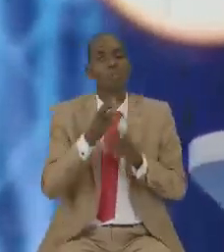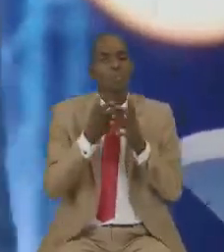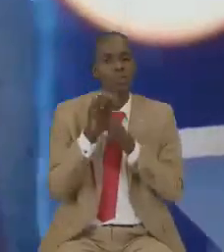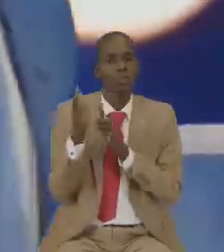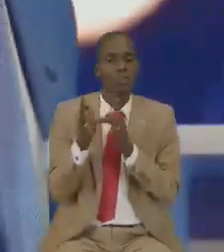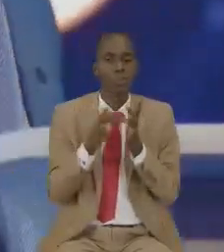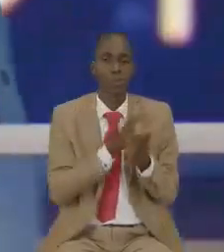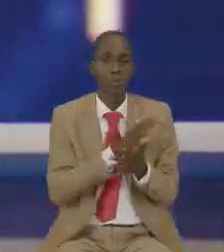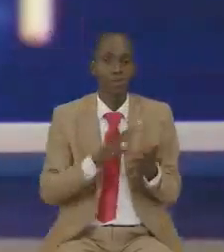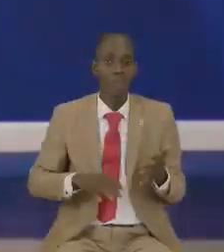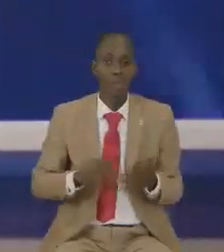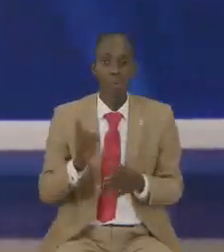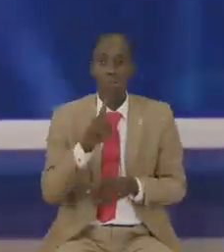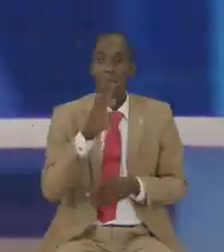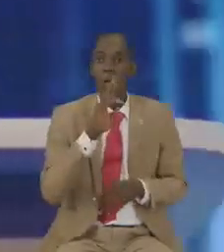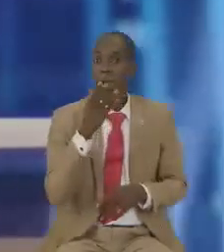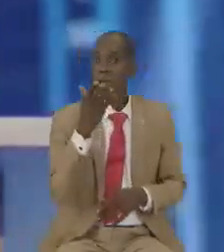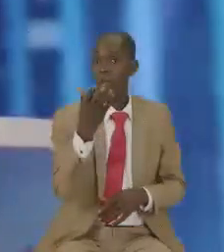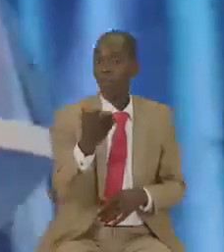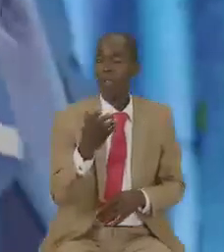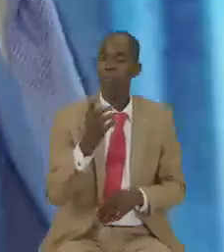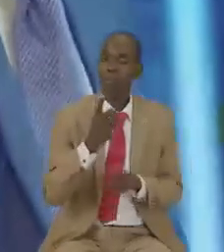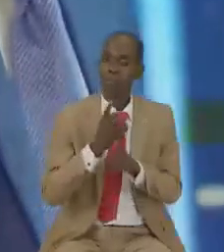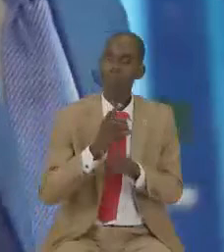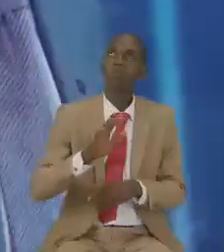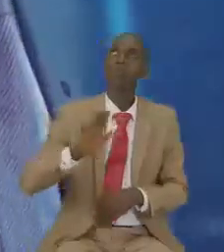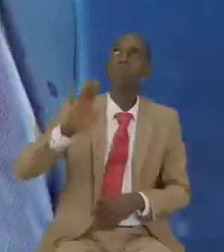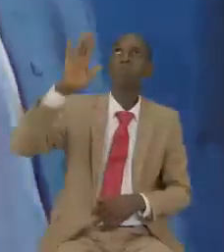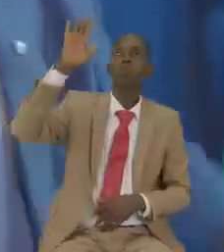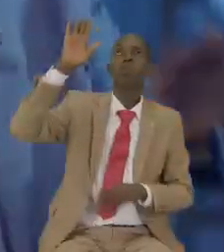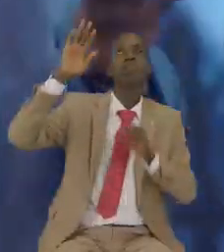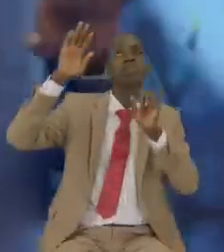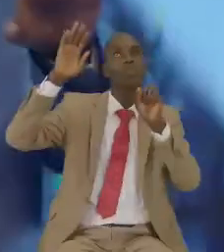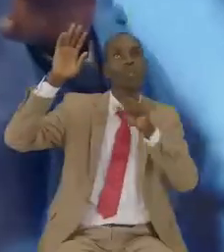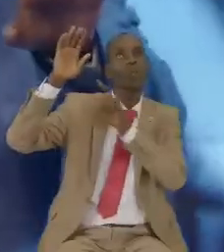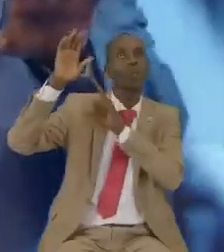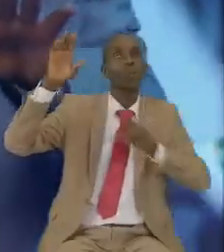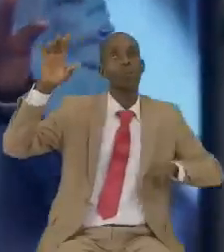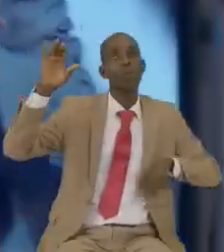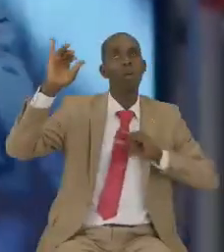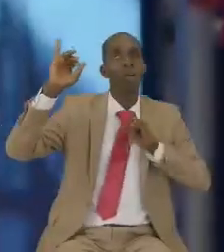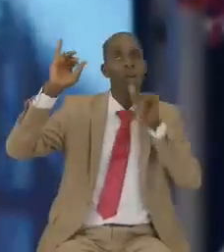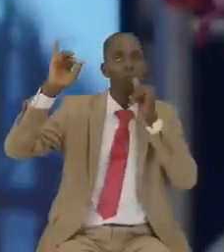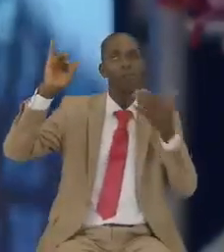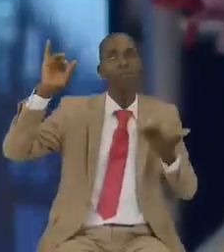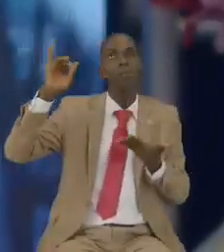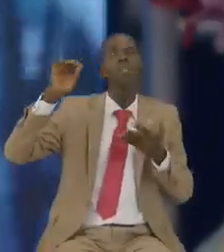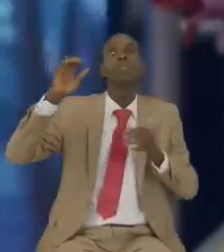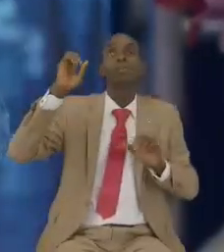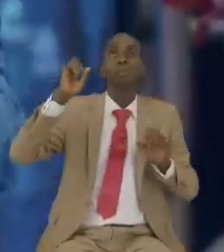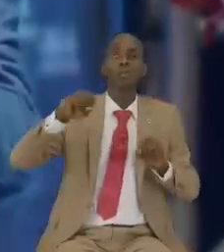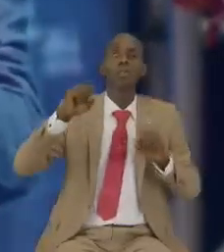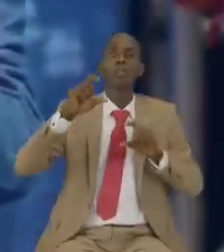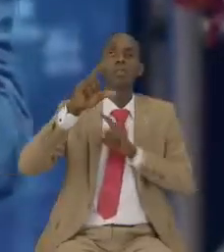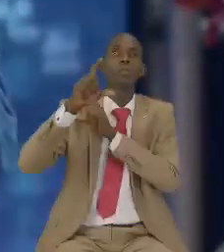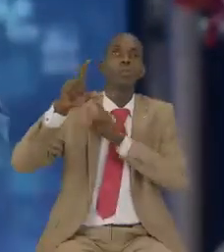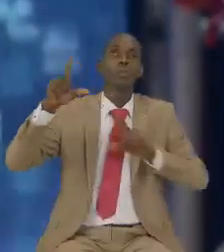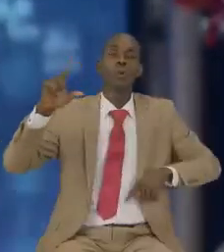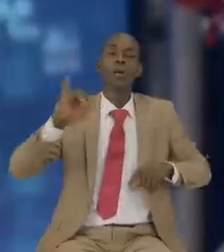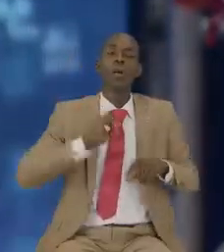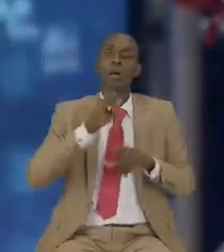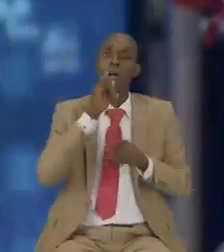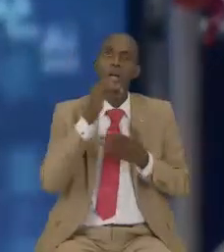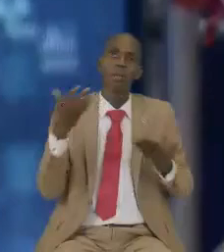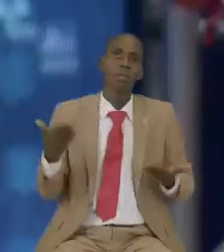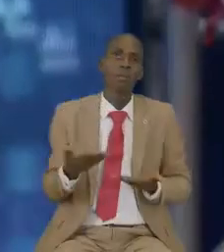you are, raise up that hand and say, yes, Lord, I'm here. Let him recognize you there. Yes, Lord, I am here. I want